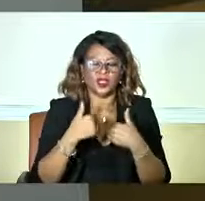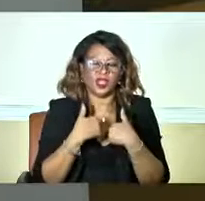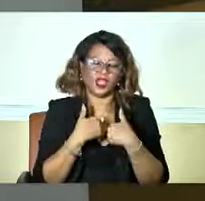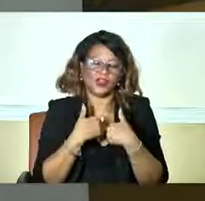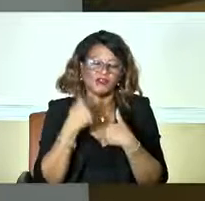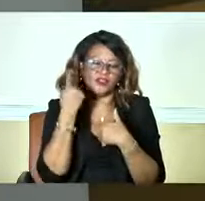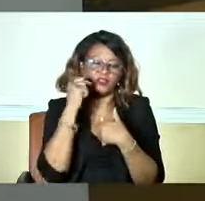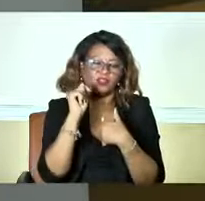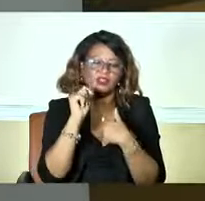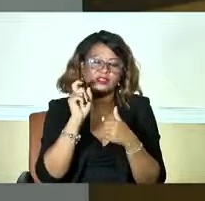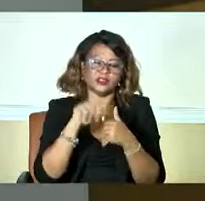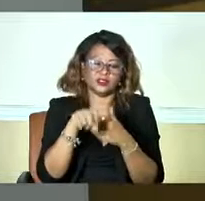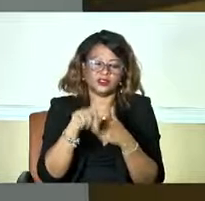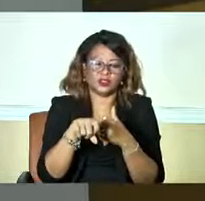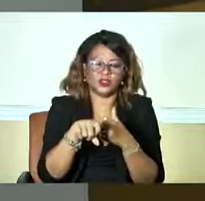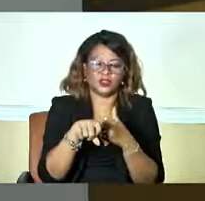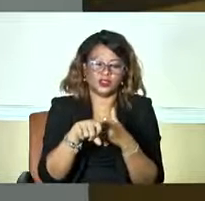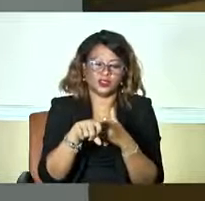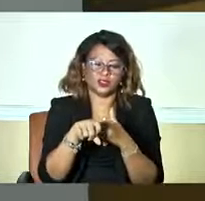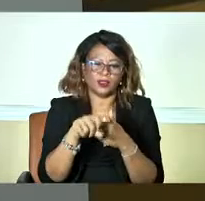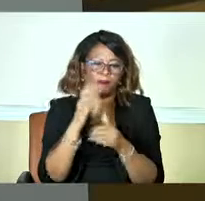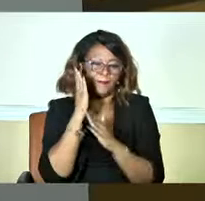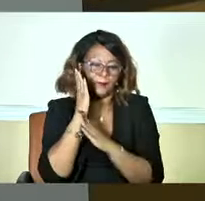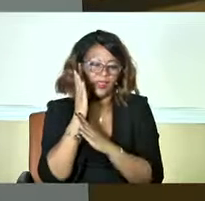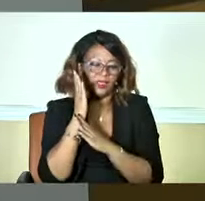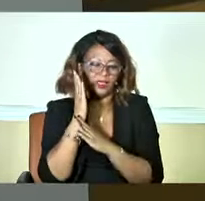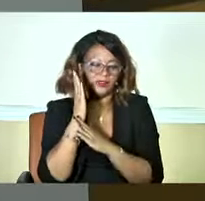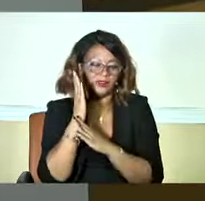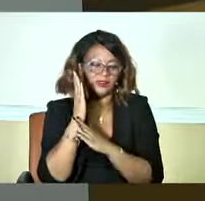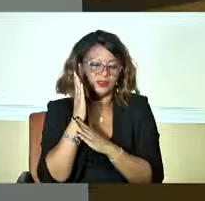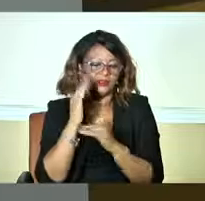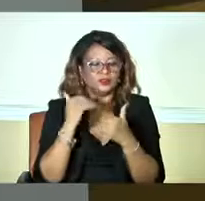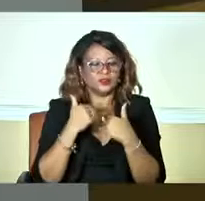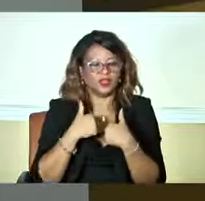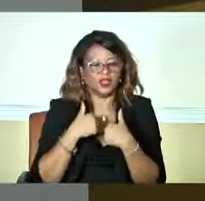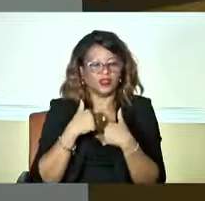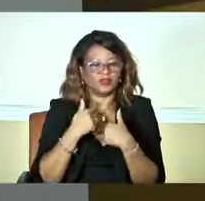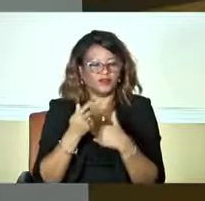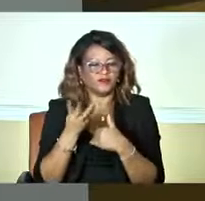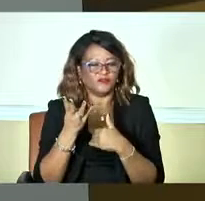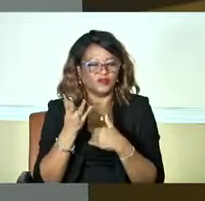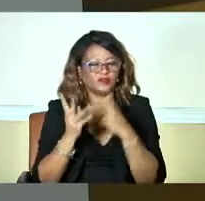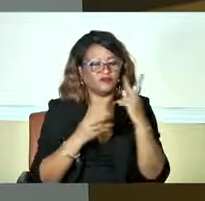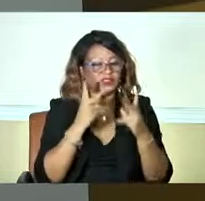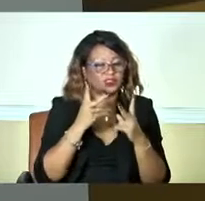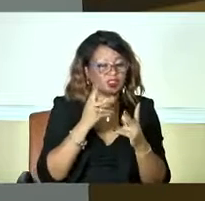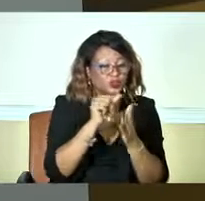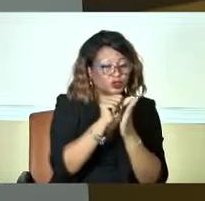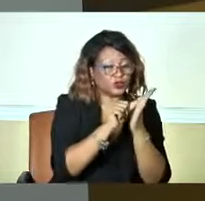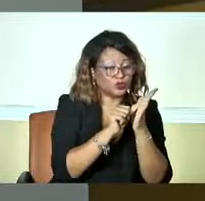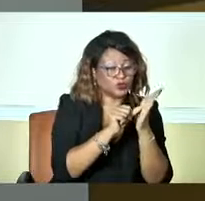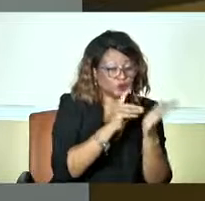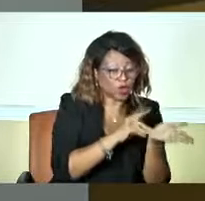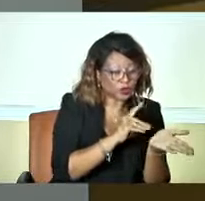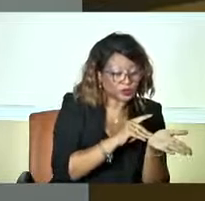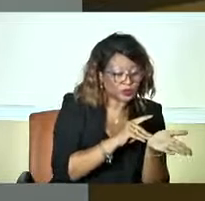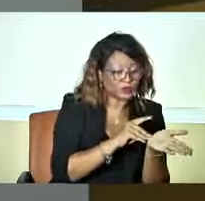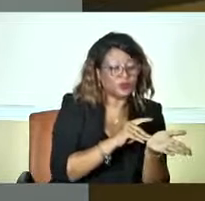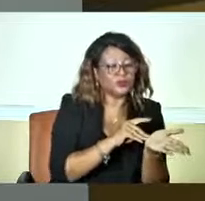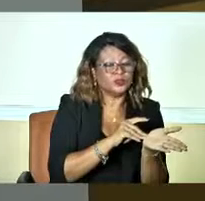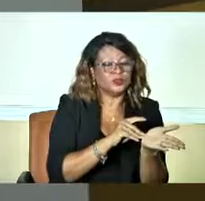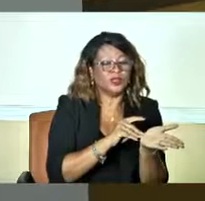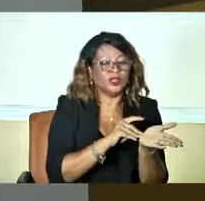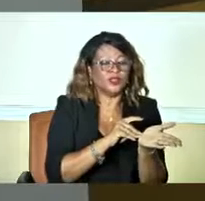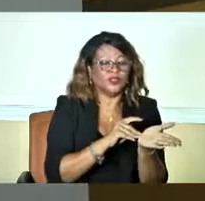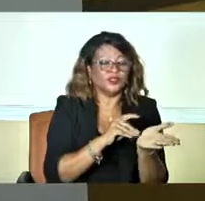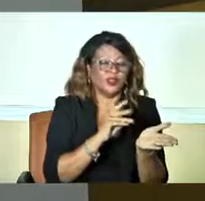the necessary bed capacity, to have quite a few visiting surgeons. And I think that is something